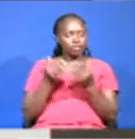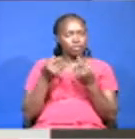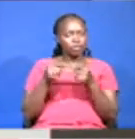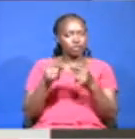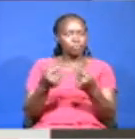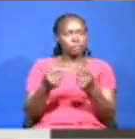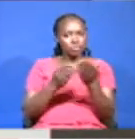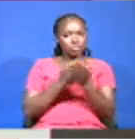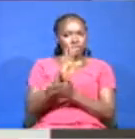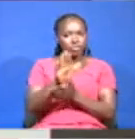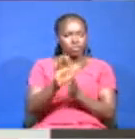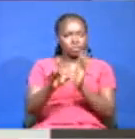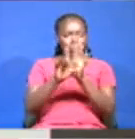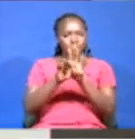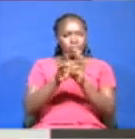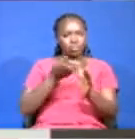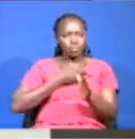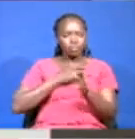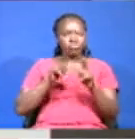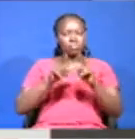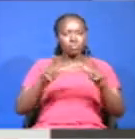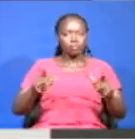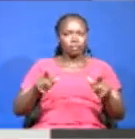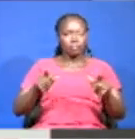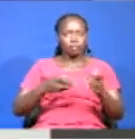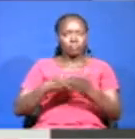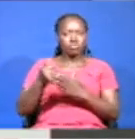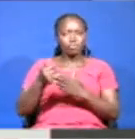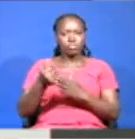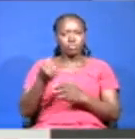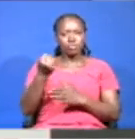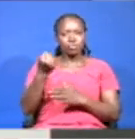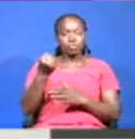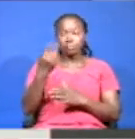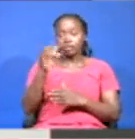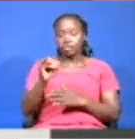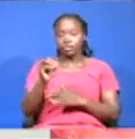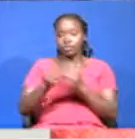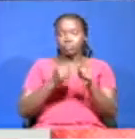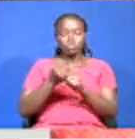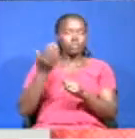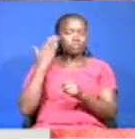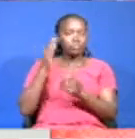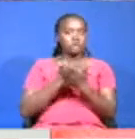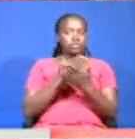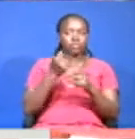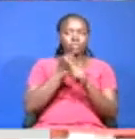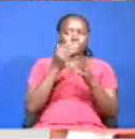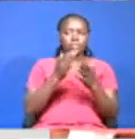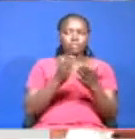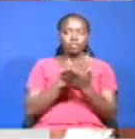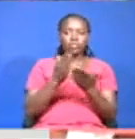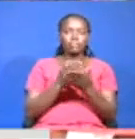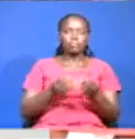their rights to legally own the parcels of land they bought about 5 decades ago. The shareholders allege that some powerful